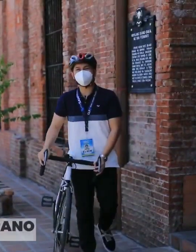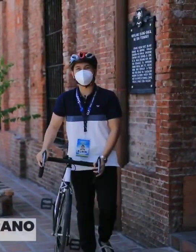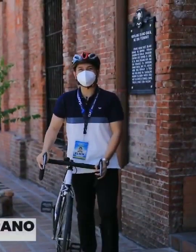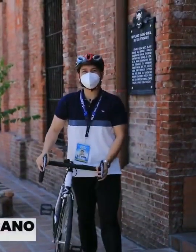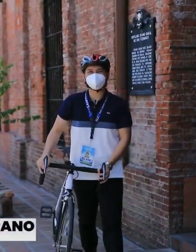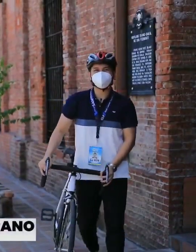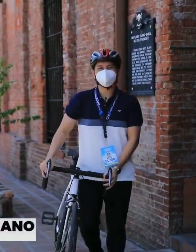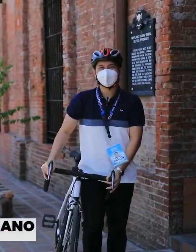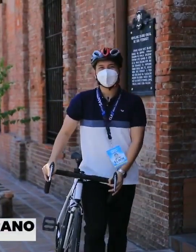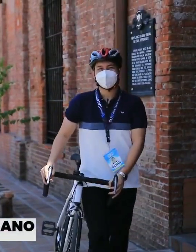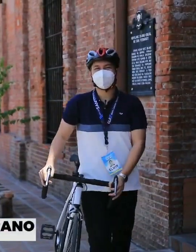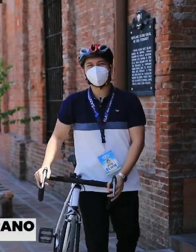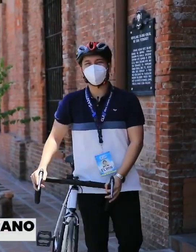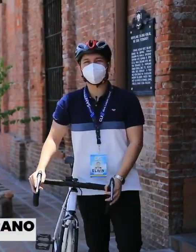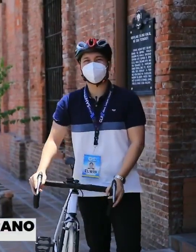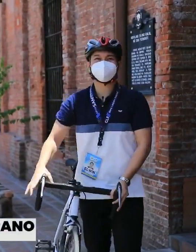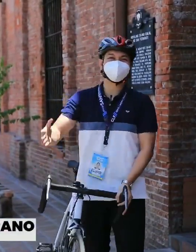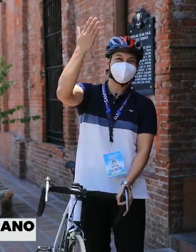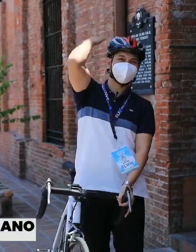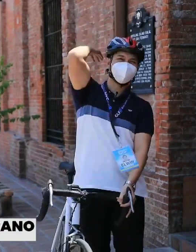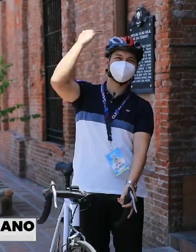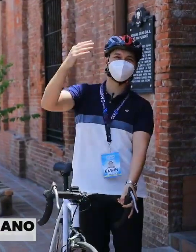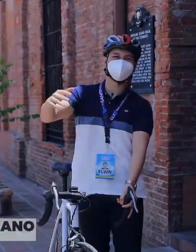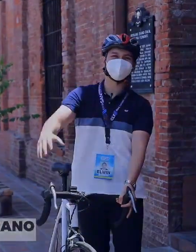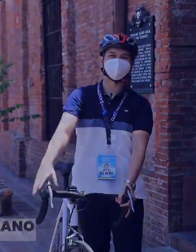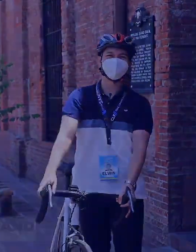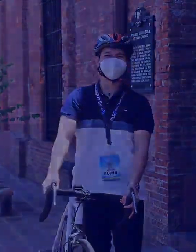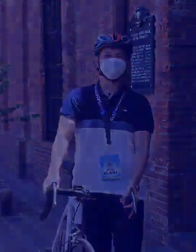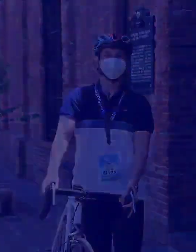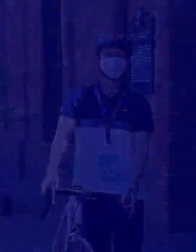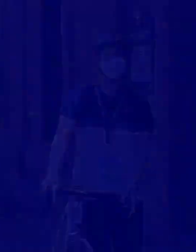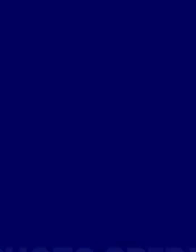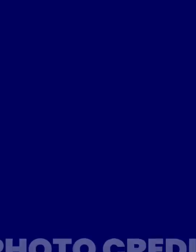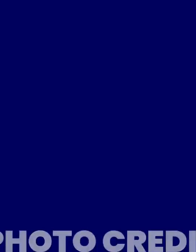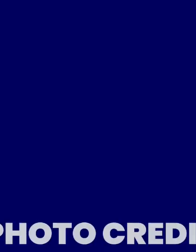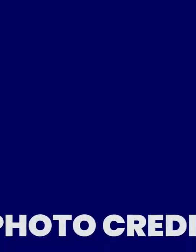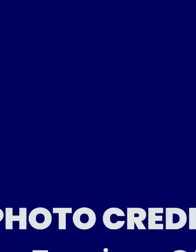ka rin hanggang kapadyakin, nanano ko pa, tara na!